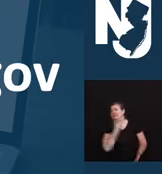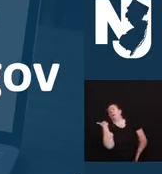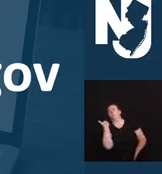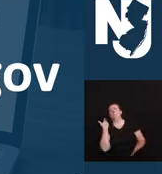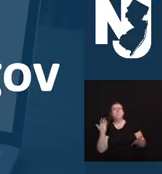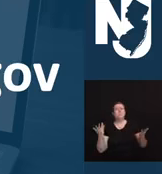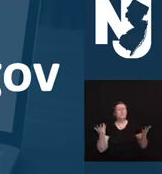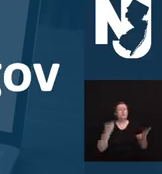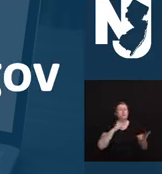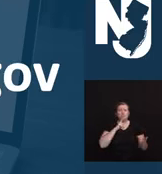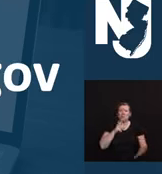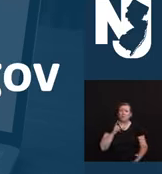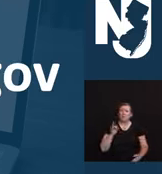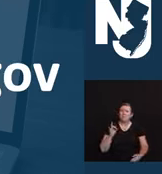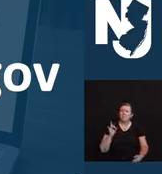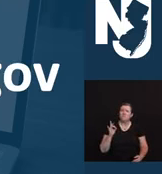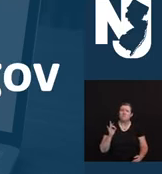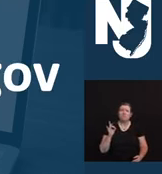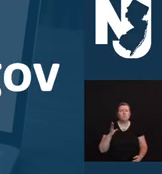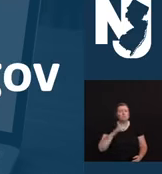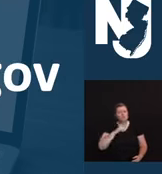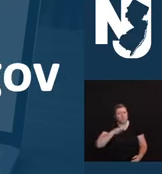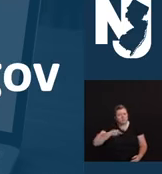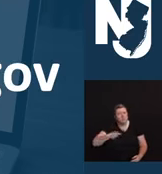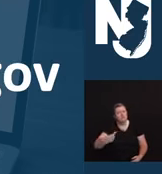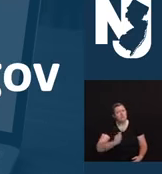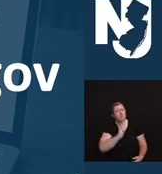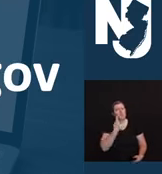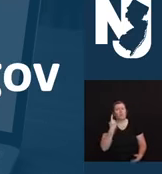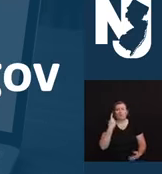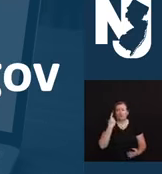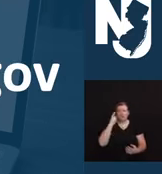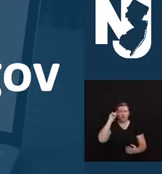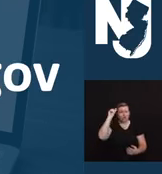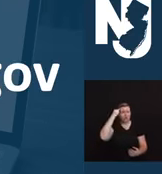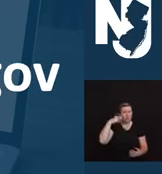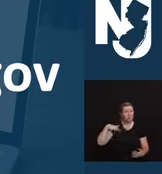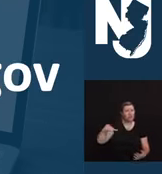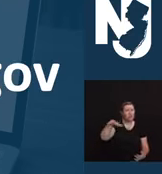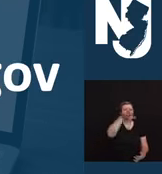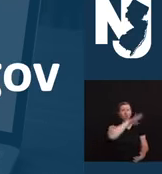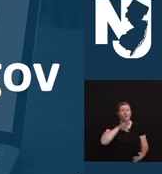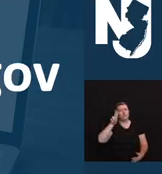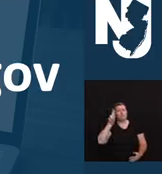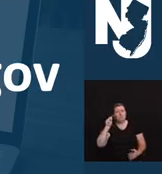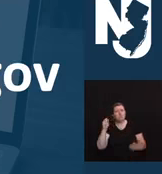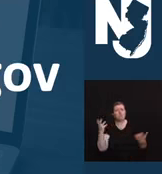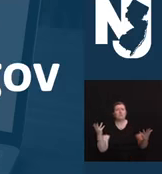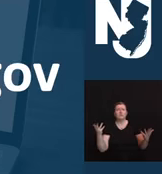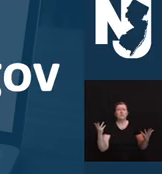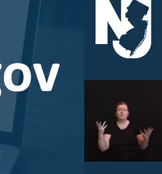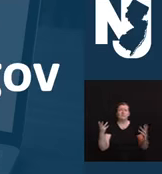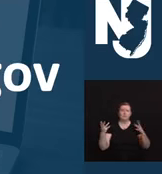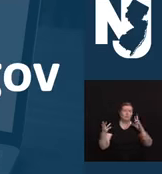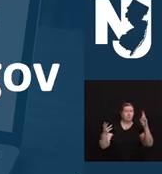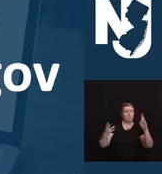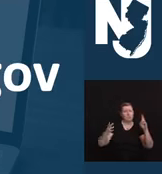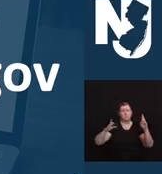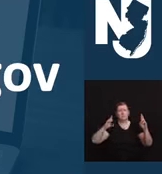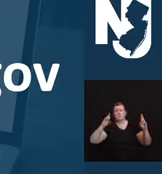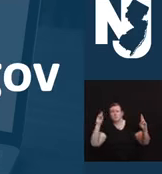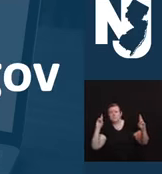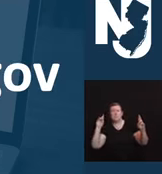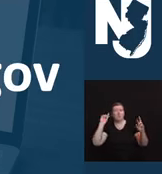Democrat, who have shouldered the responsibility of responding to this pandemic. Even with the